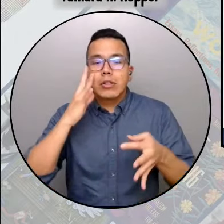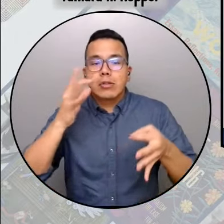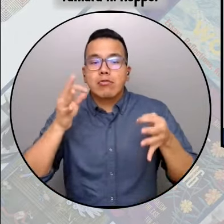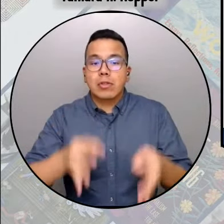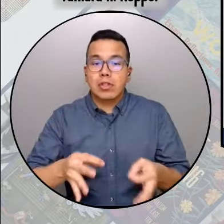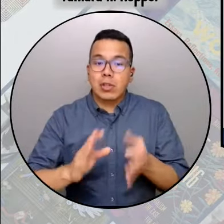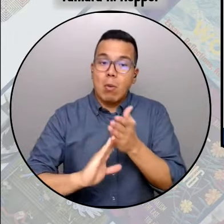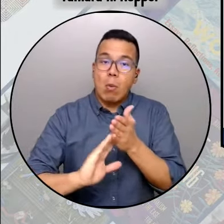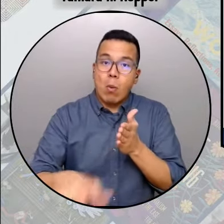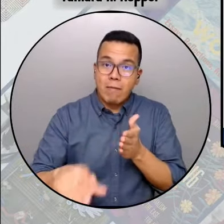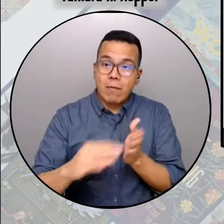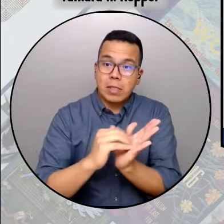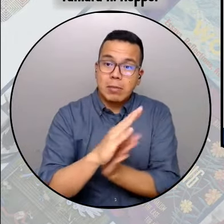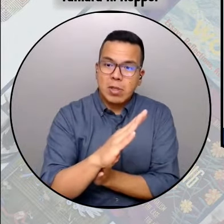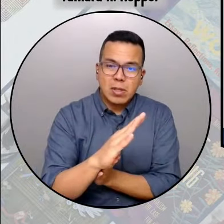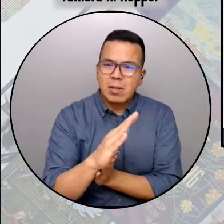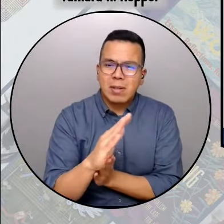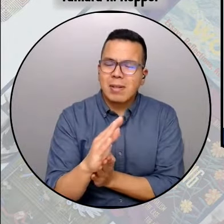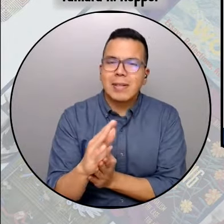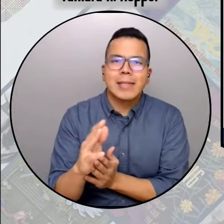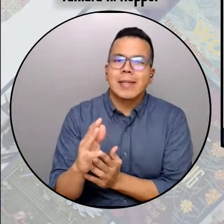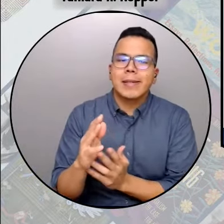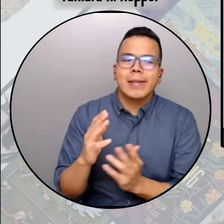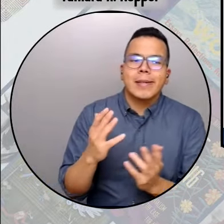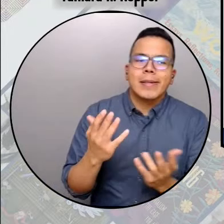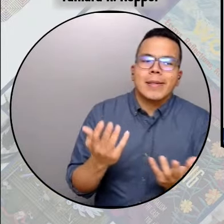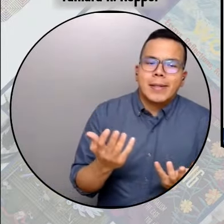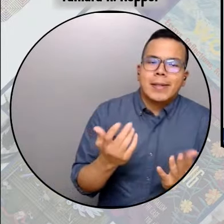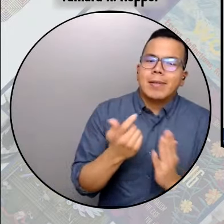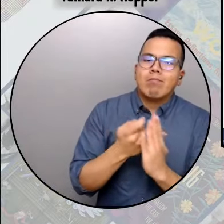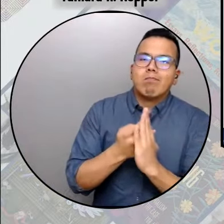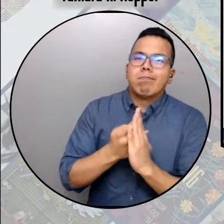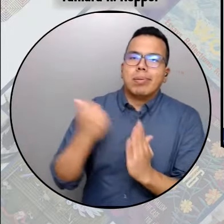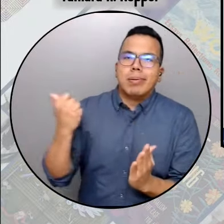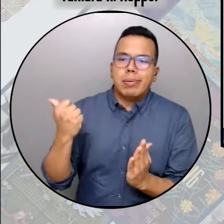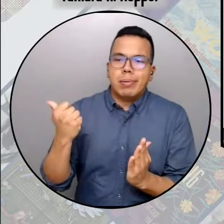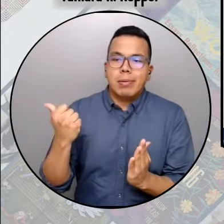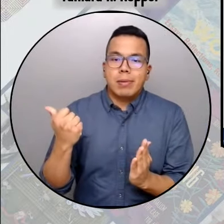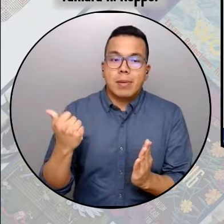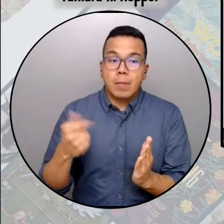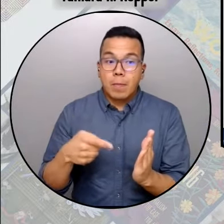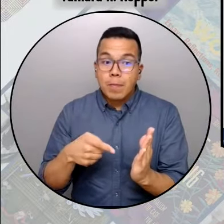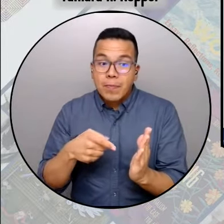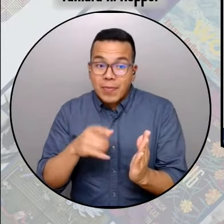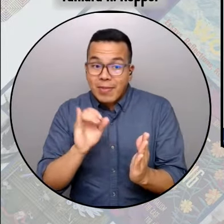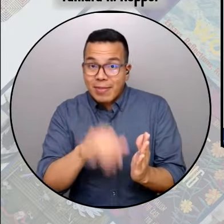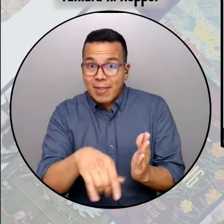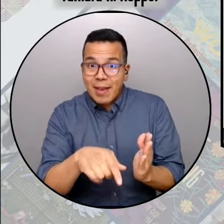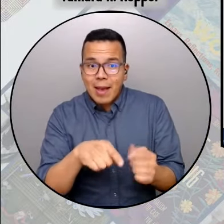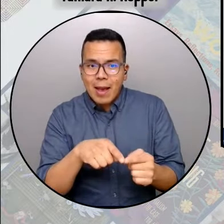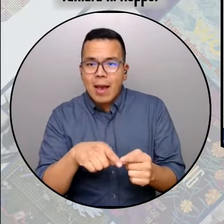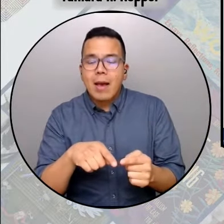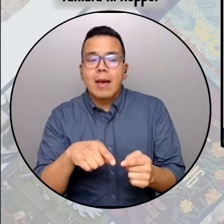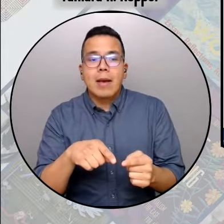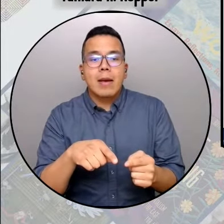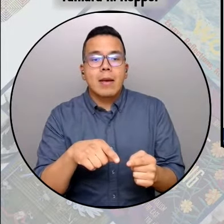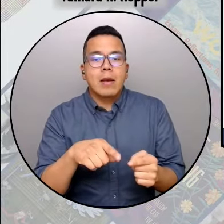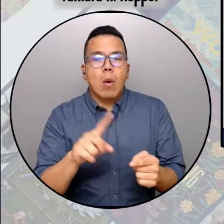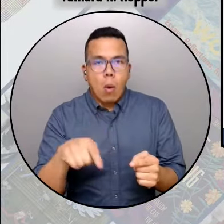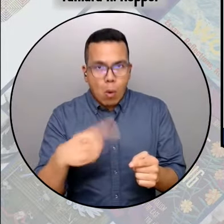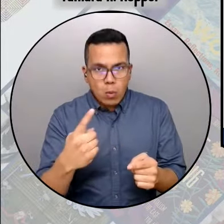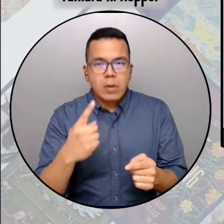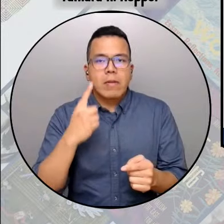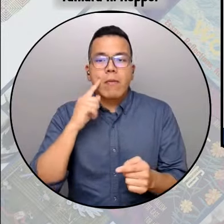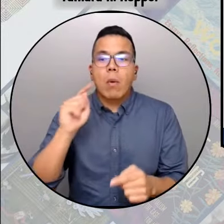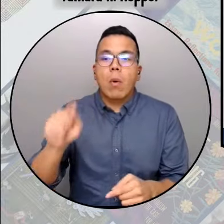factors into kind of somebody's situation. And this was something that was only available to, you know, legal immigrants. So it